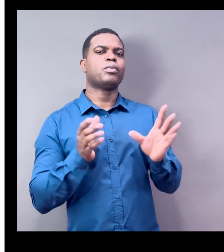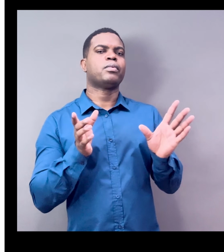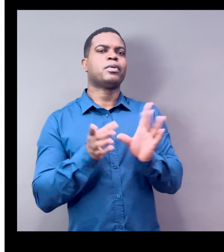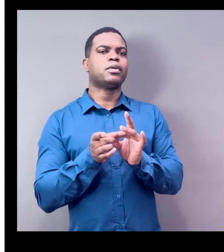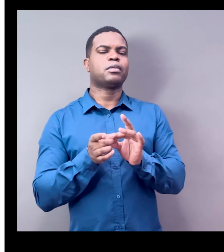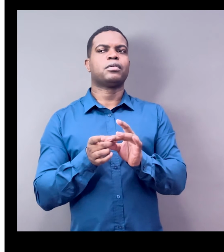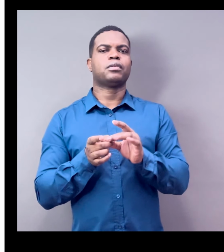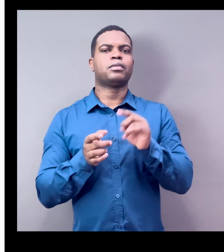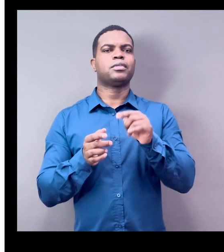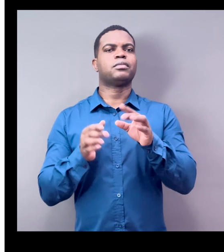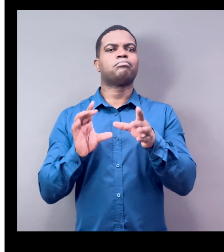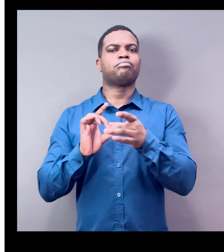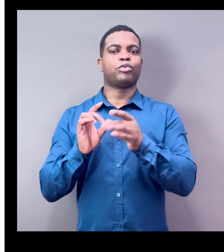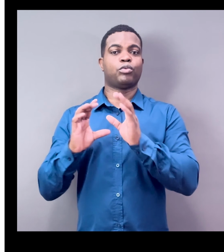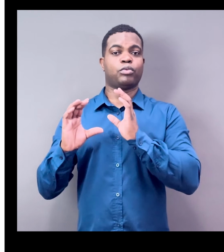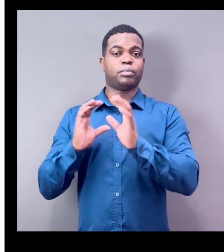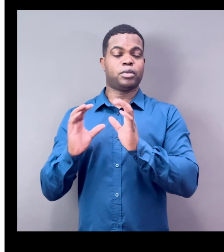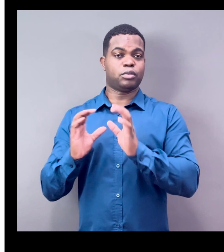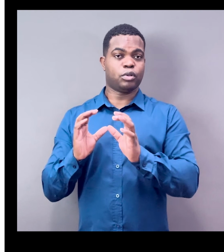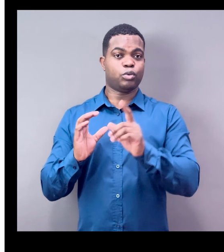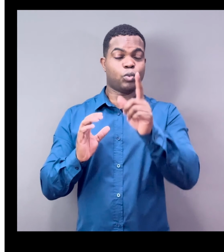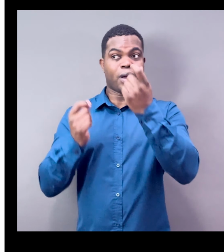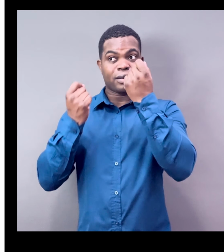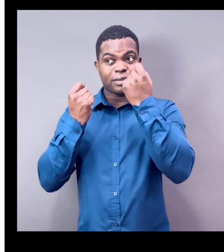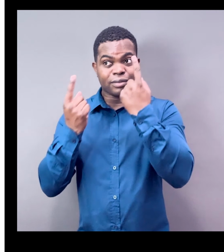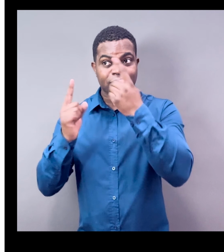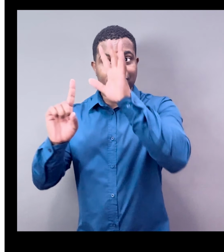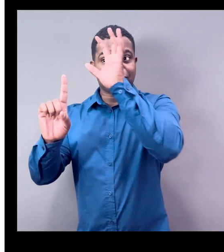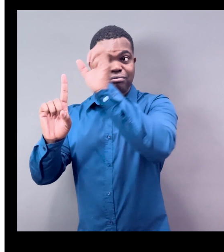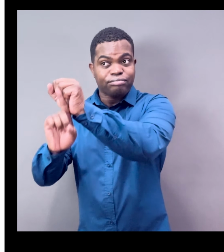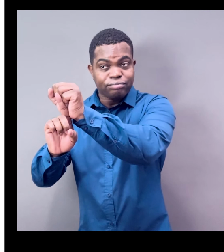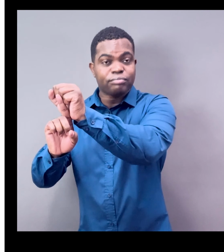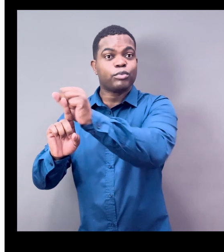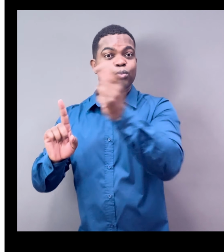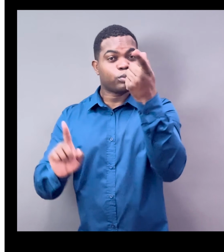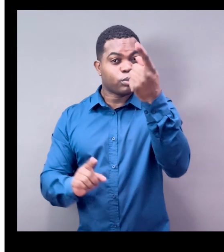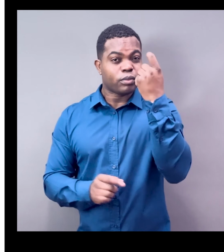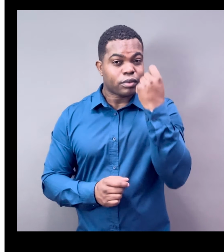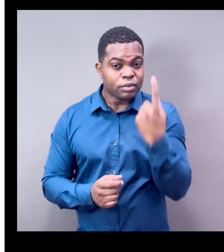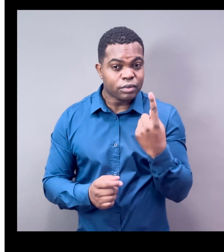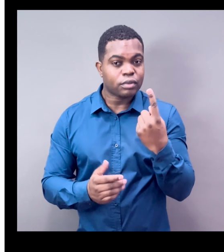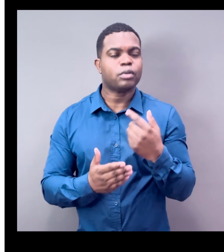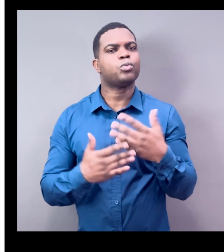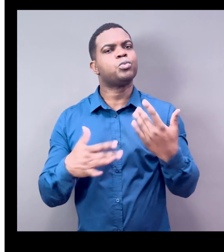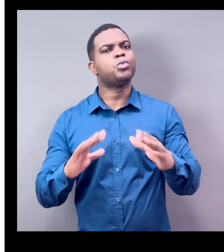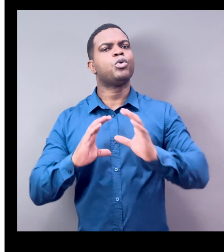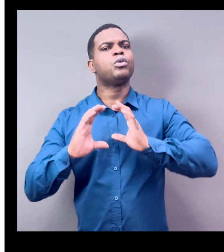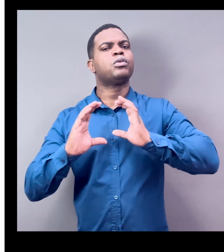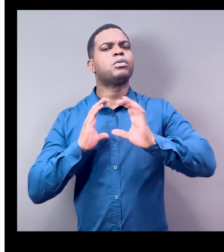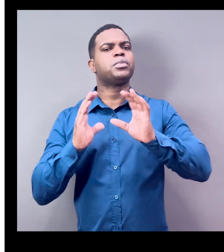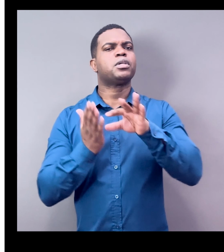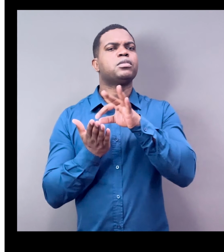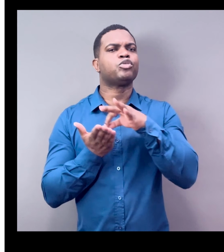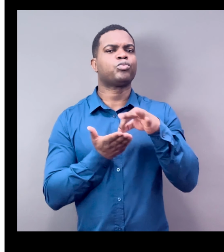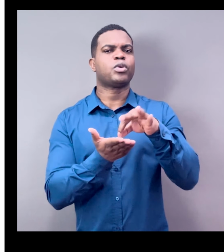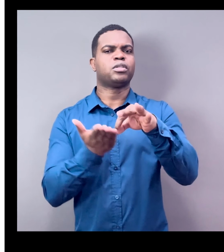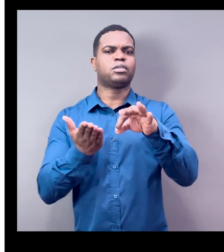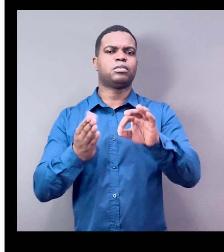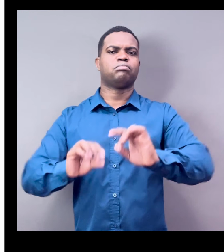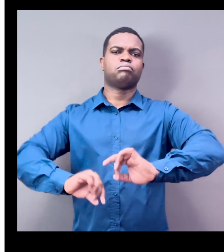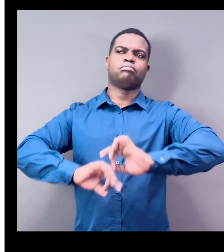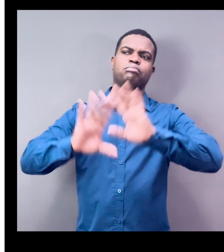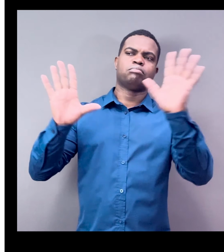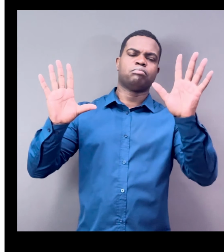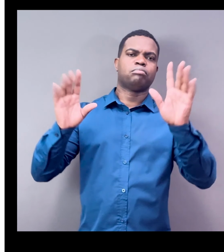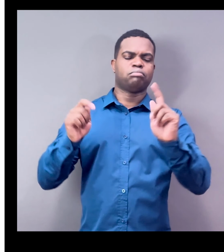under effective communication. When you understand your stakeholders, you identify your stakeholders, it will